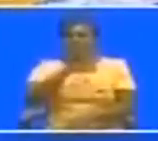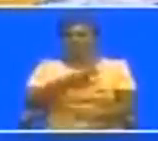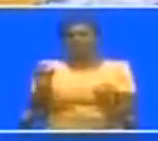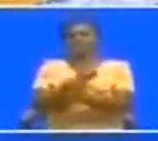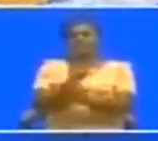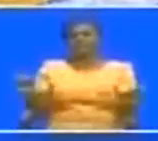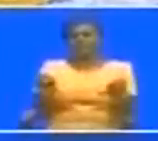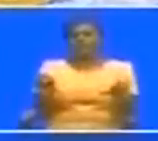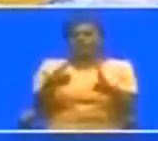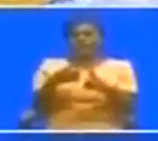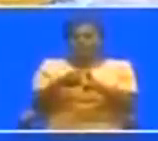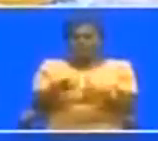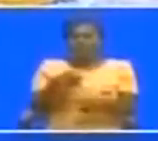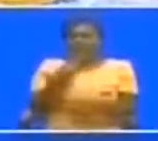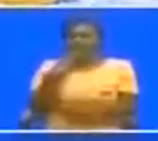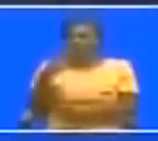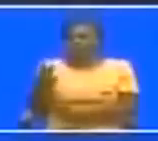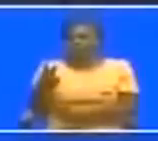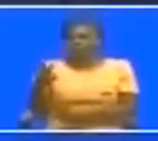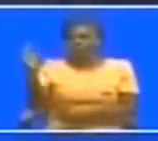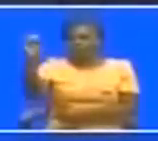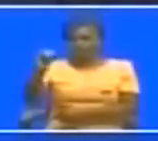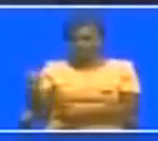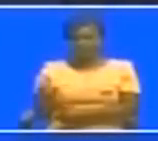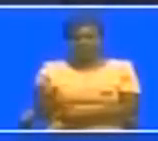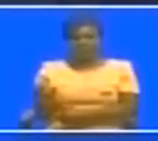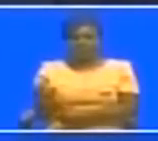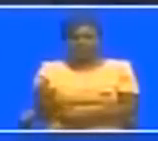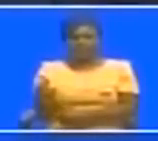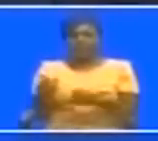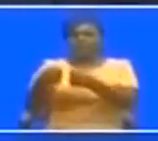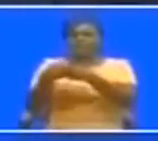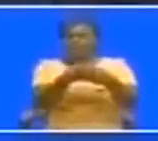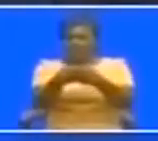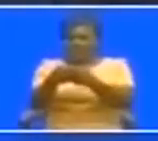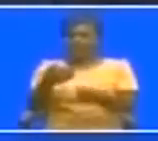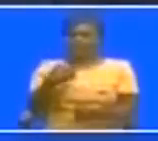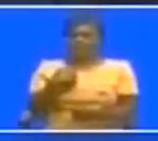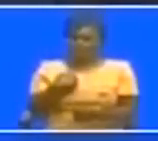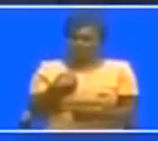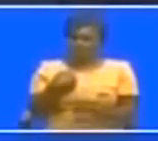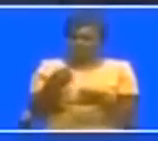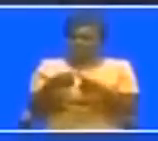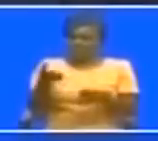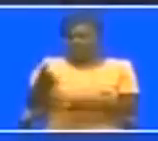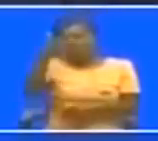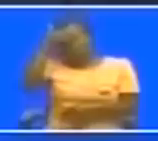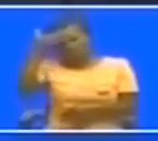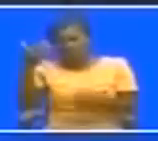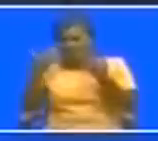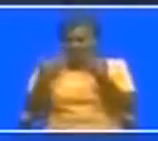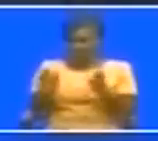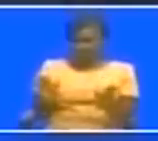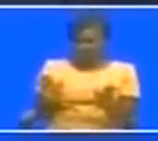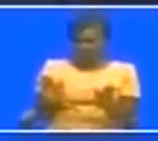for 25% of the retailer's operating costs. Uchumi has gone through some challenges, but those challenges are now behind us.